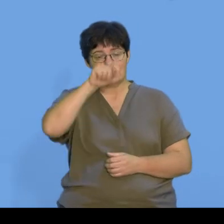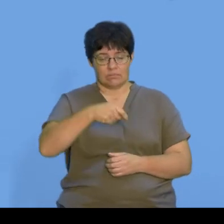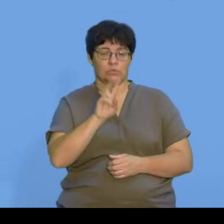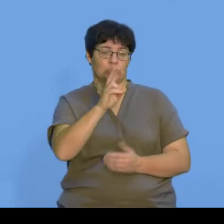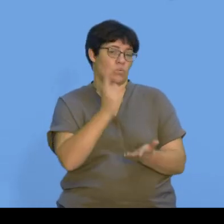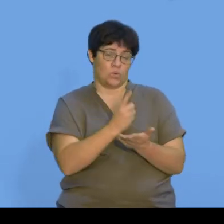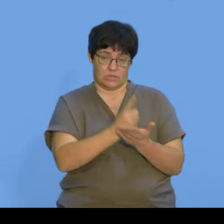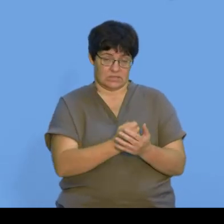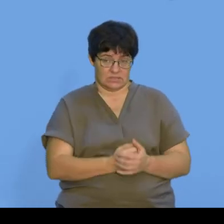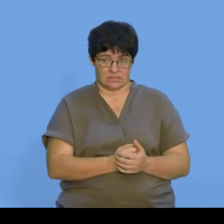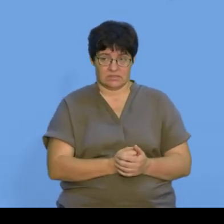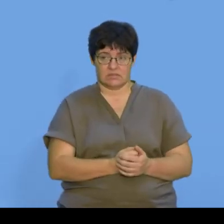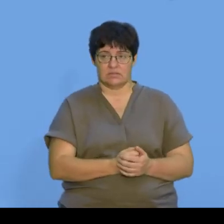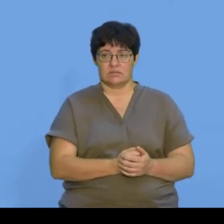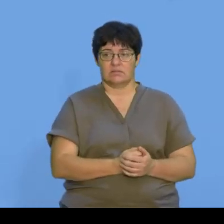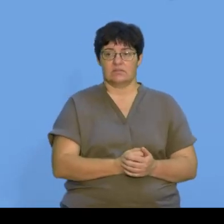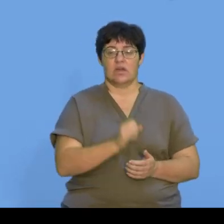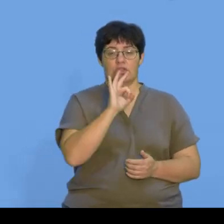decimal places, okay?